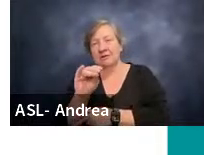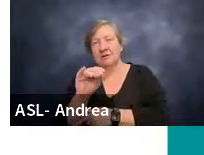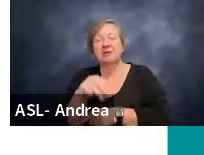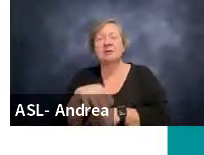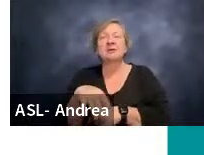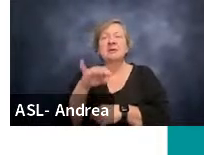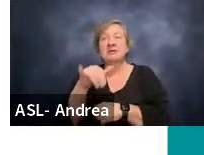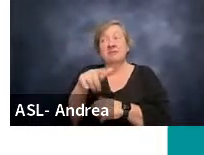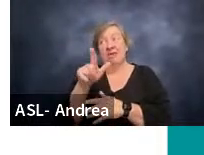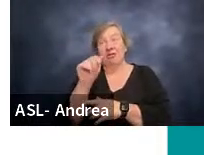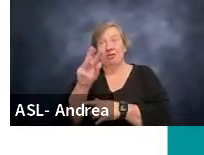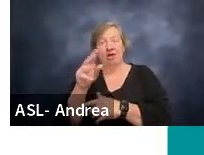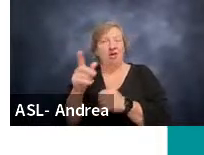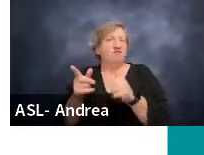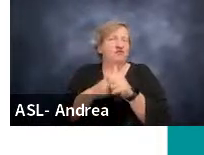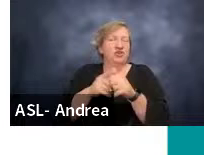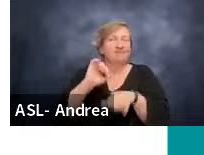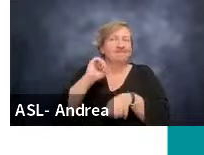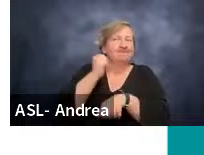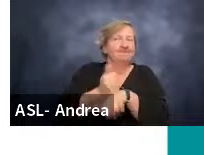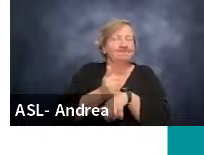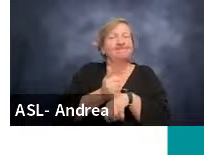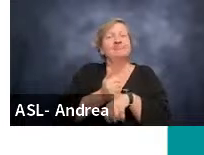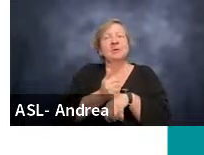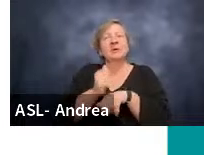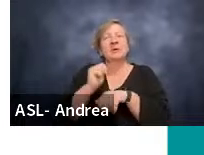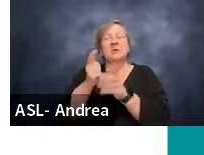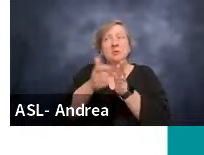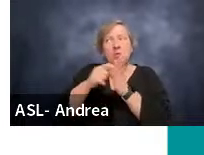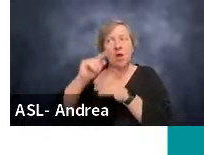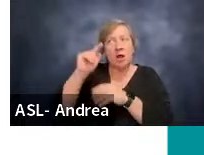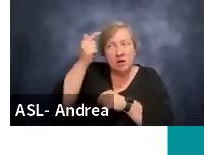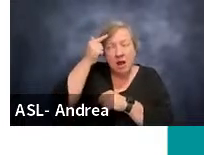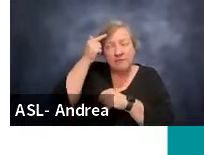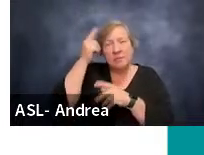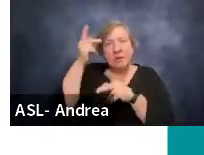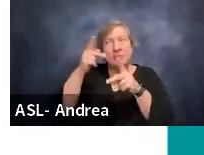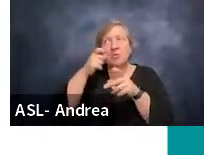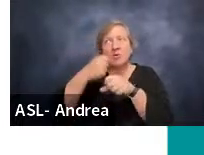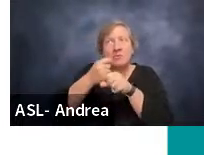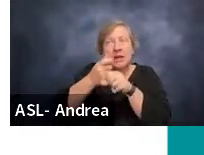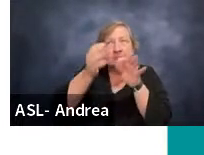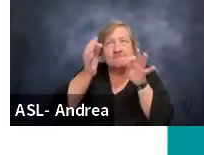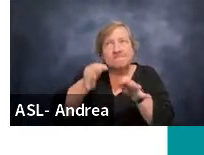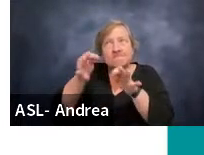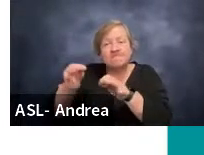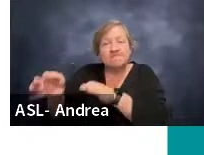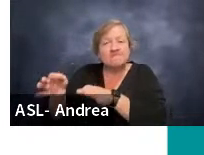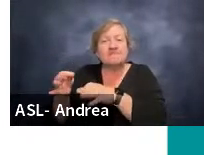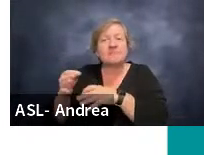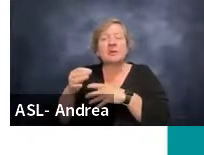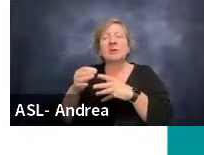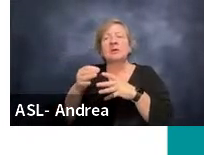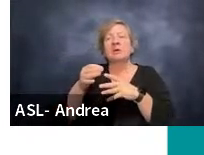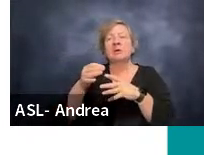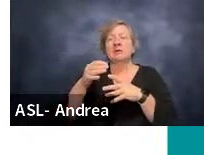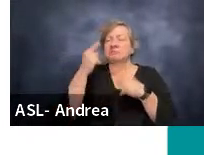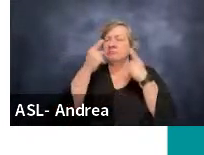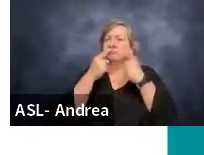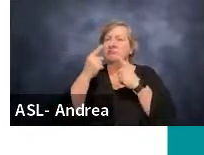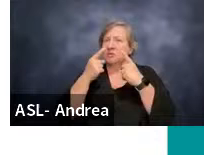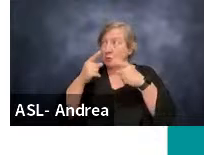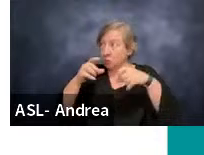required federal government decision makers to consider the environmental impacts of